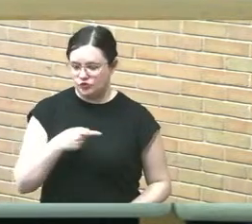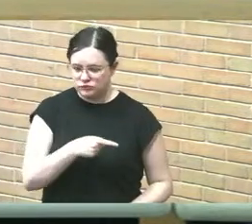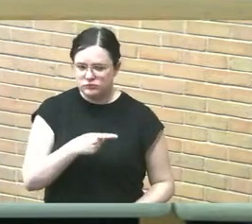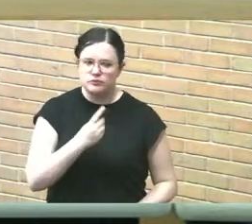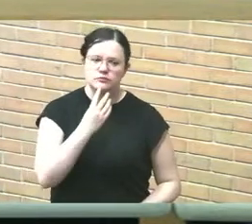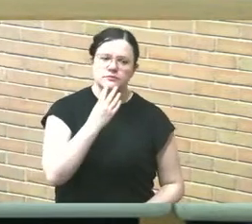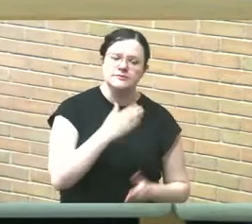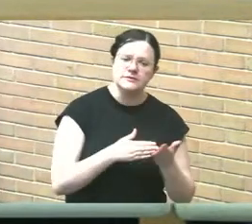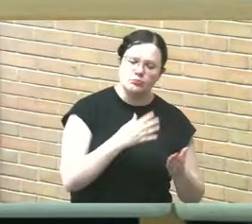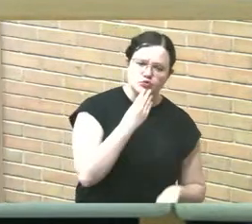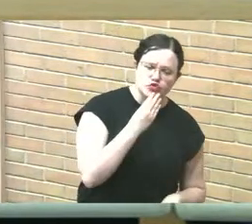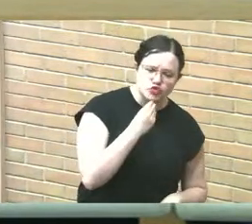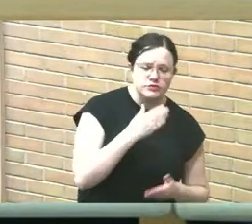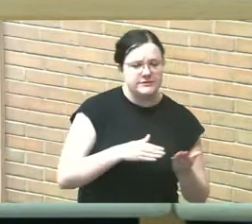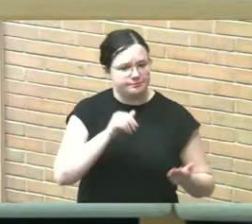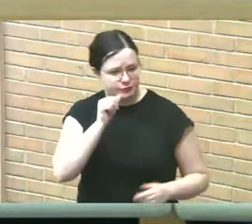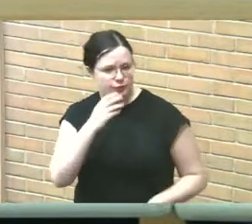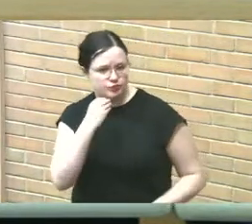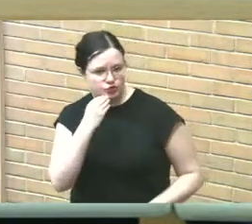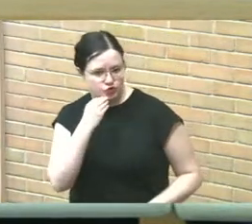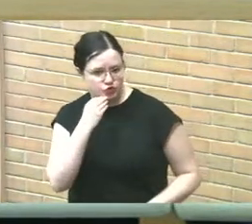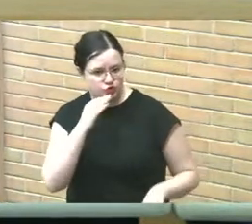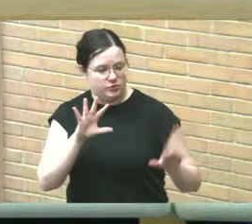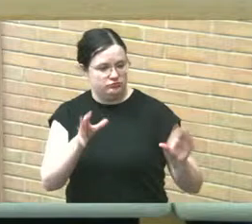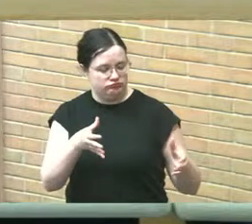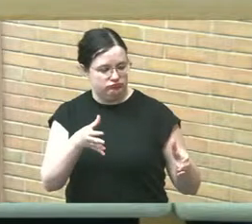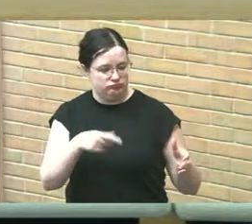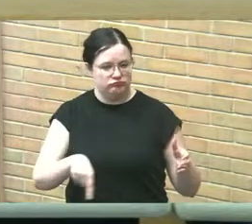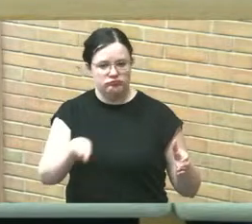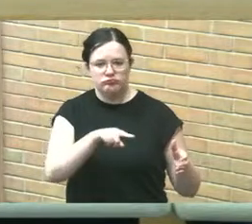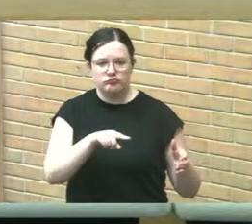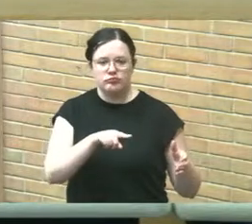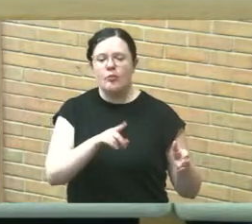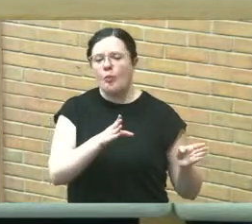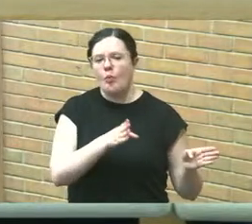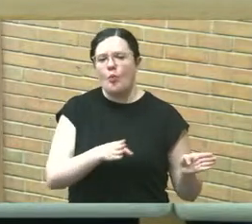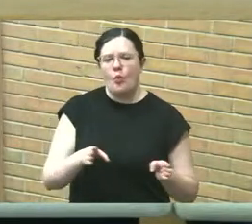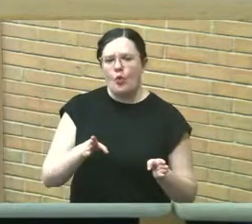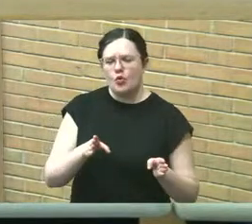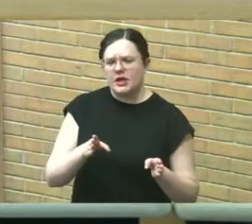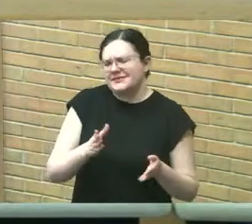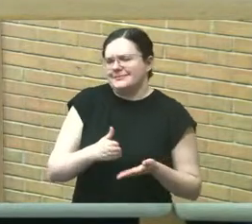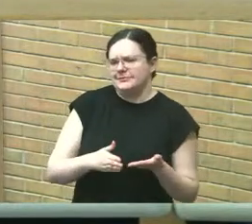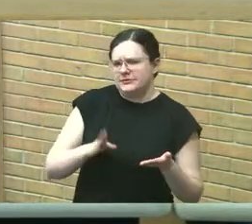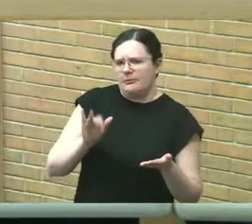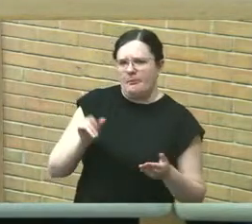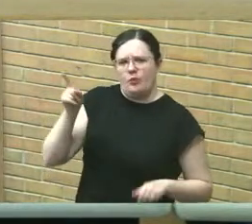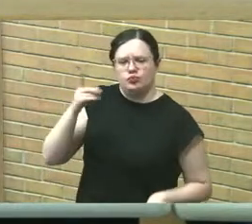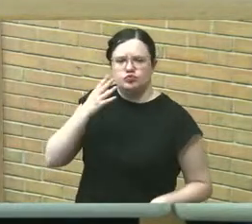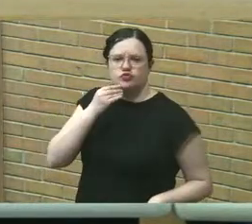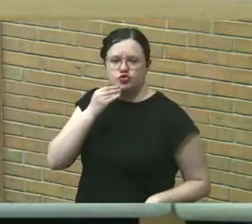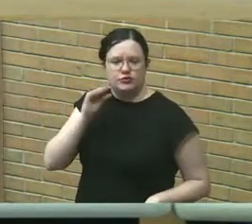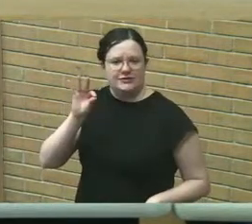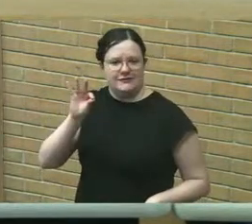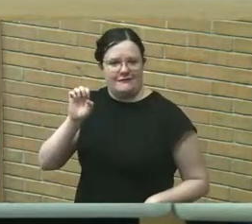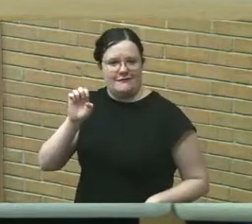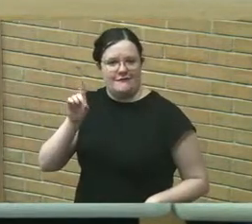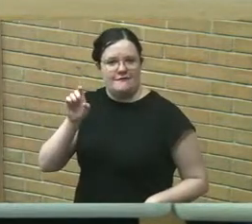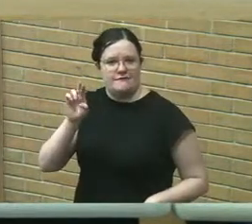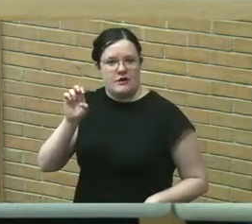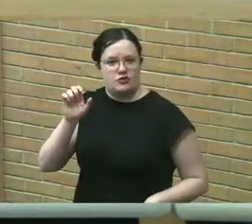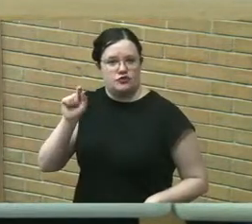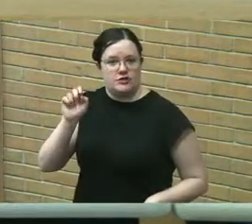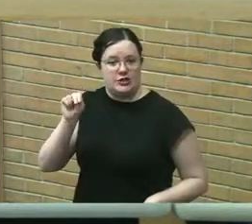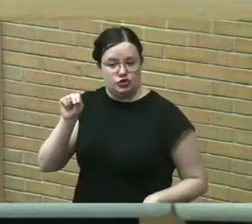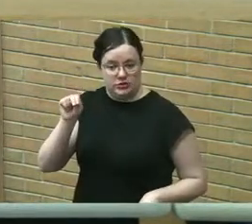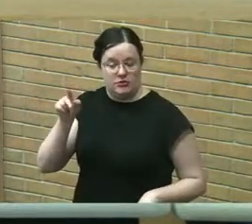and non-Jews, but organized at least in part by the Jewish Federation, stood in solidarity with